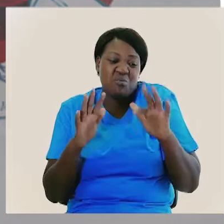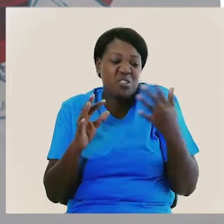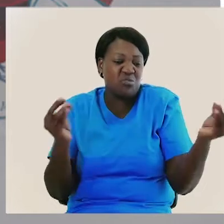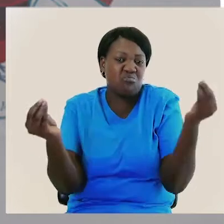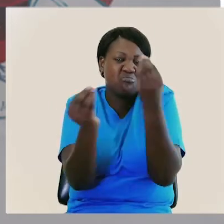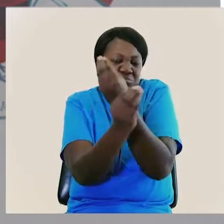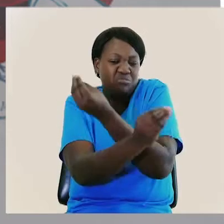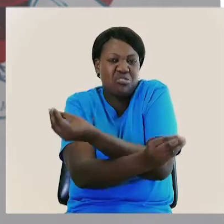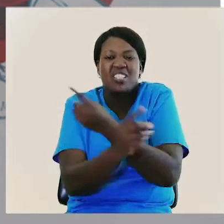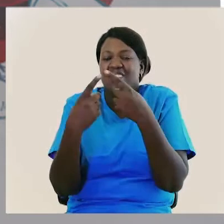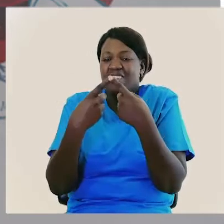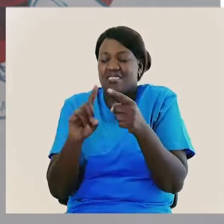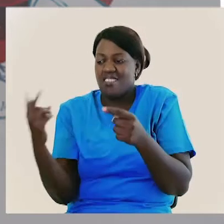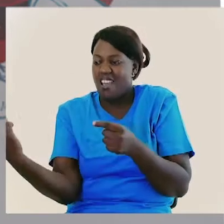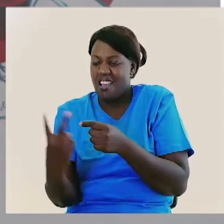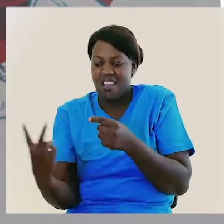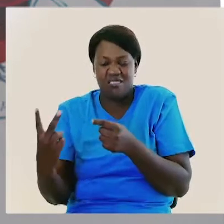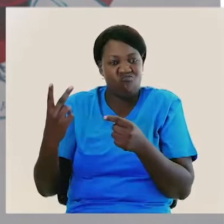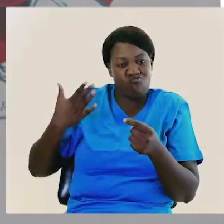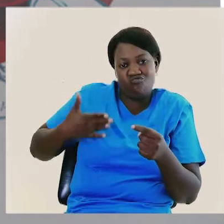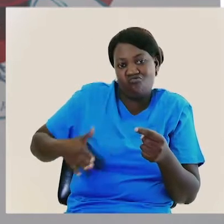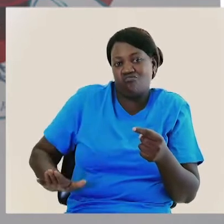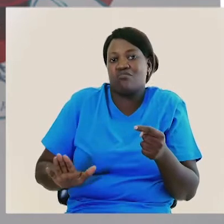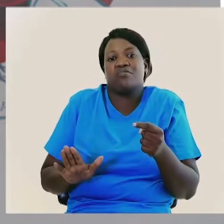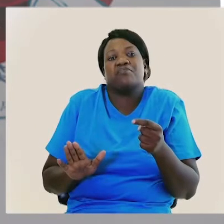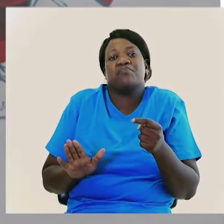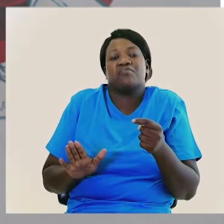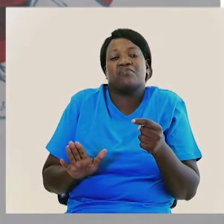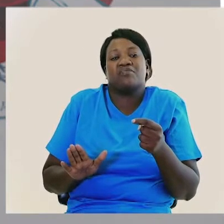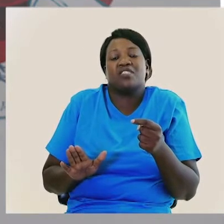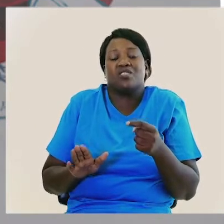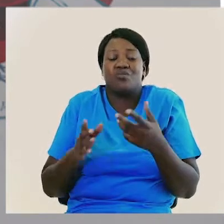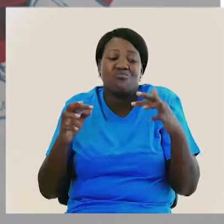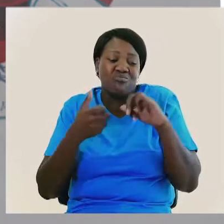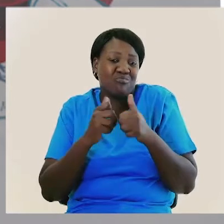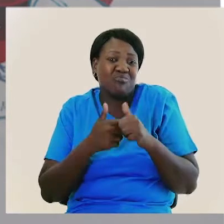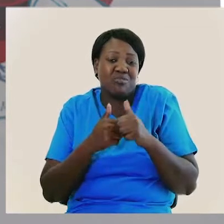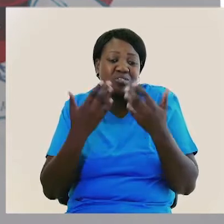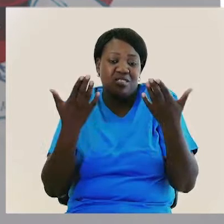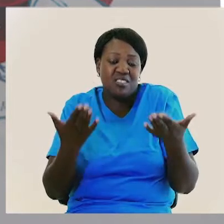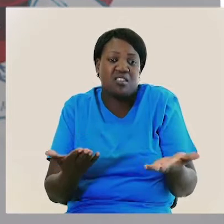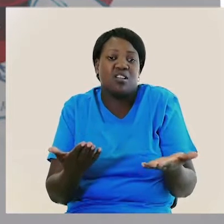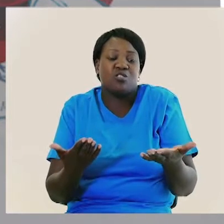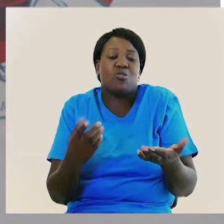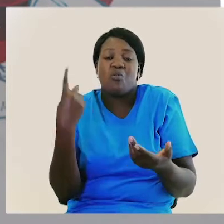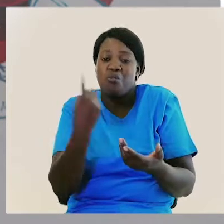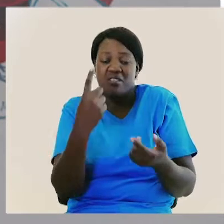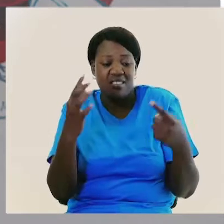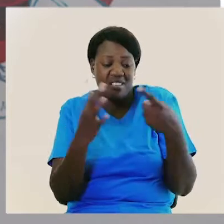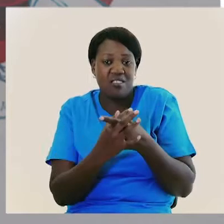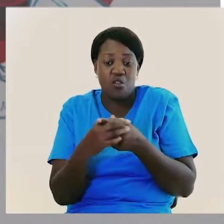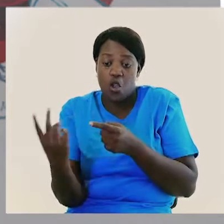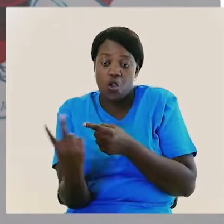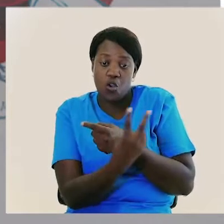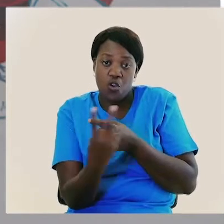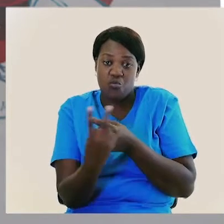that neither you nor I have. Clearly, bartering can only be placed if you and I have goods that